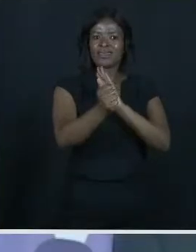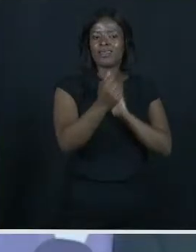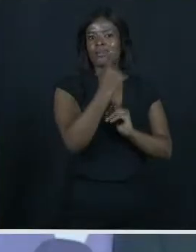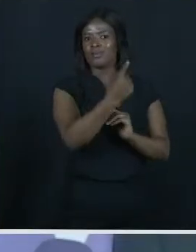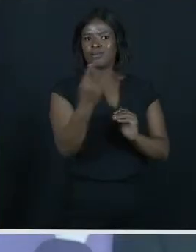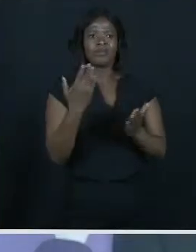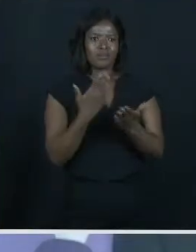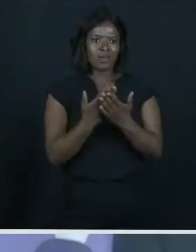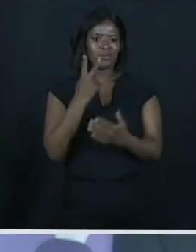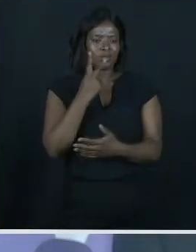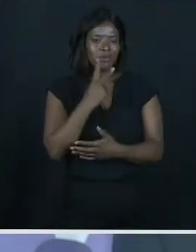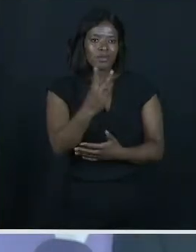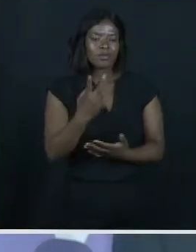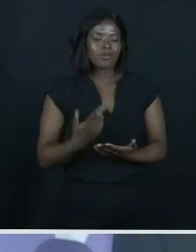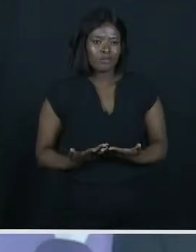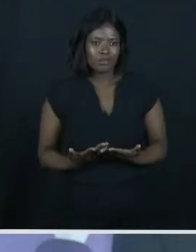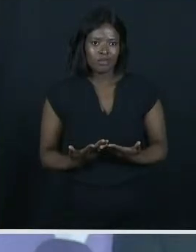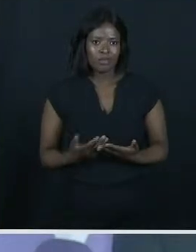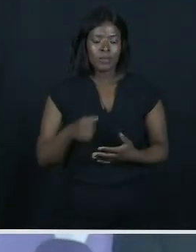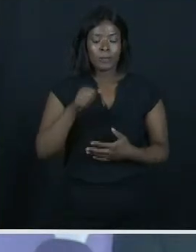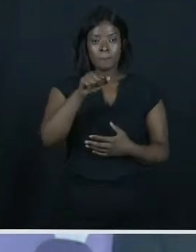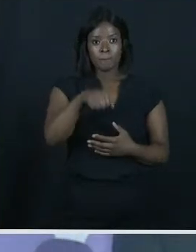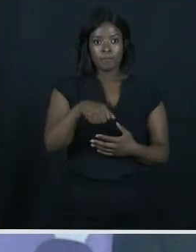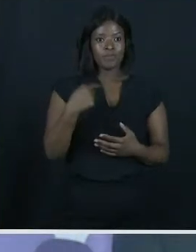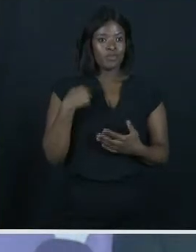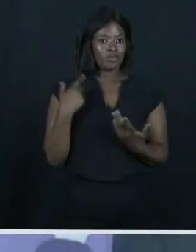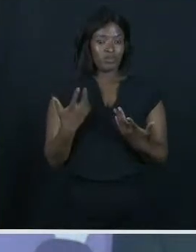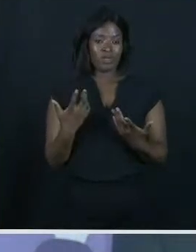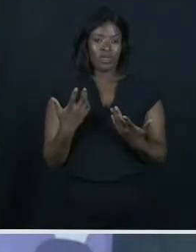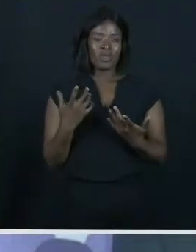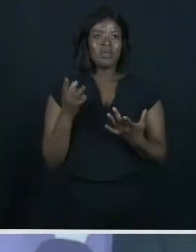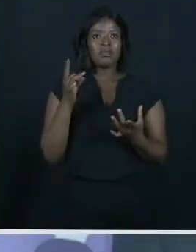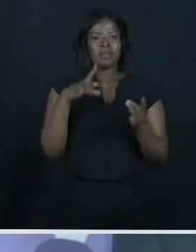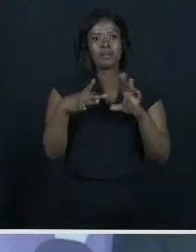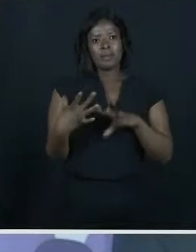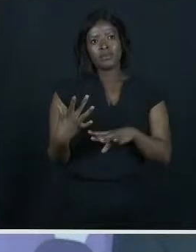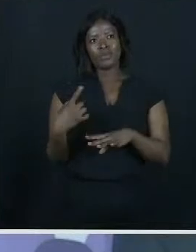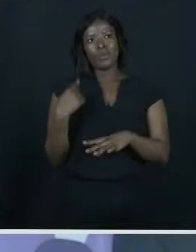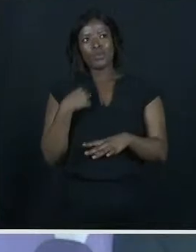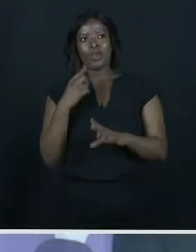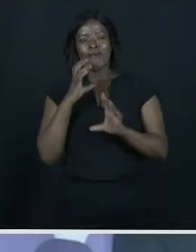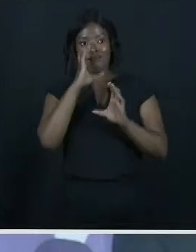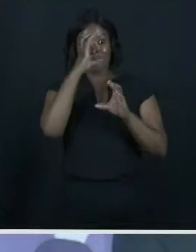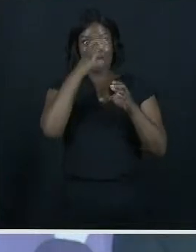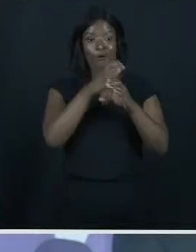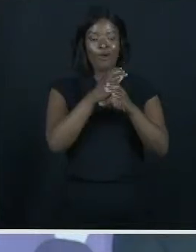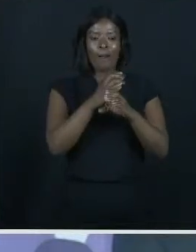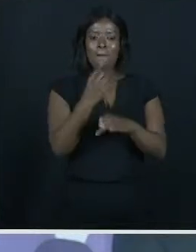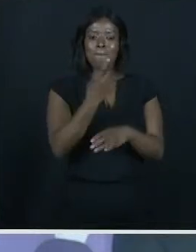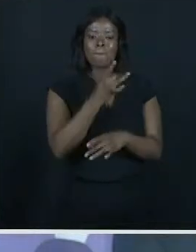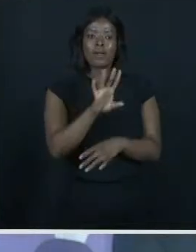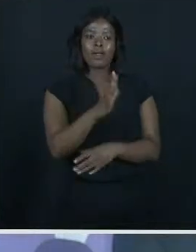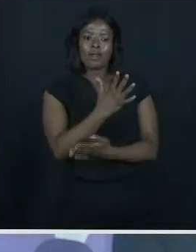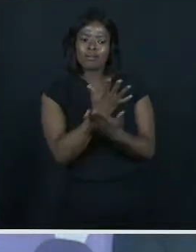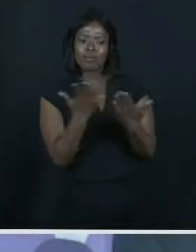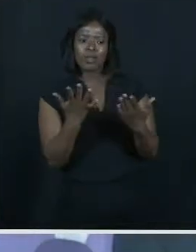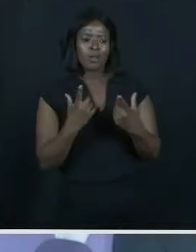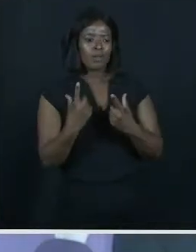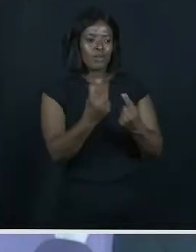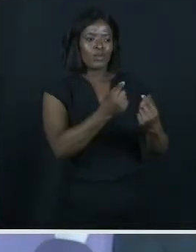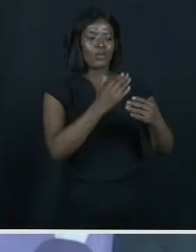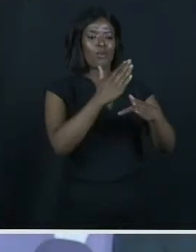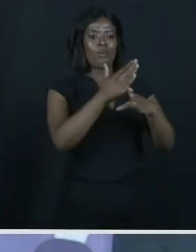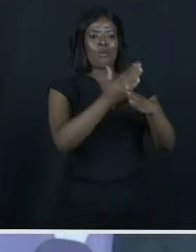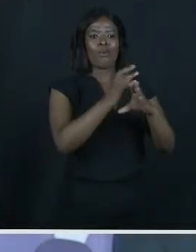vein, I'd like to recognize that we often focus on those not doing their work and end up not